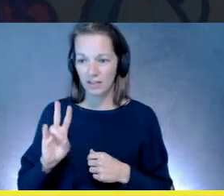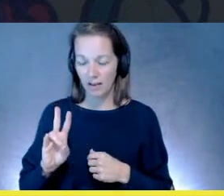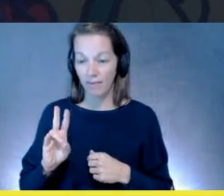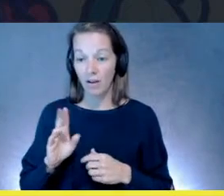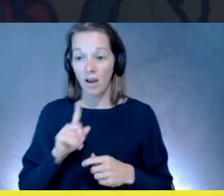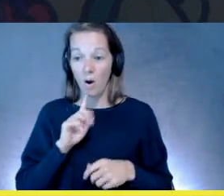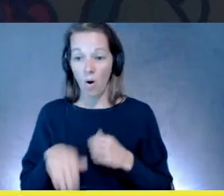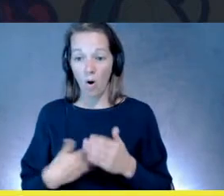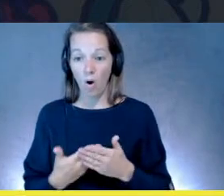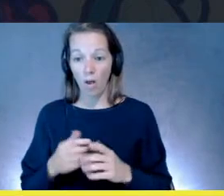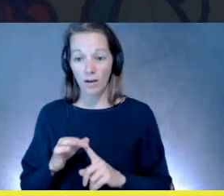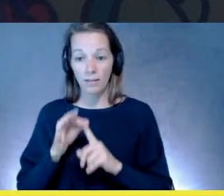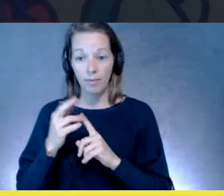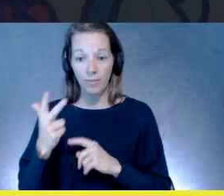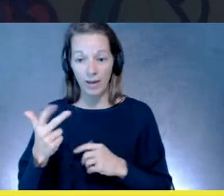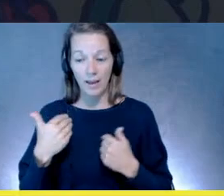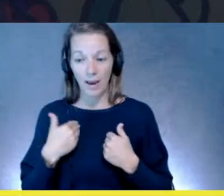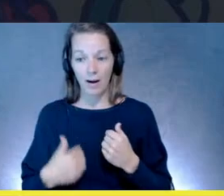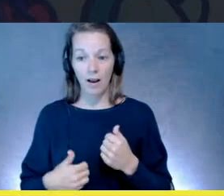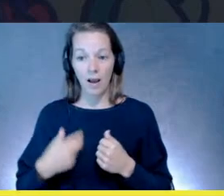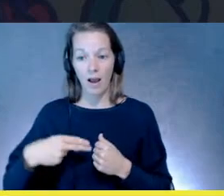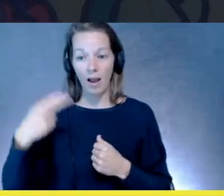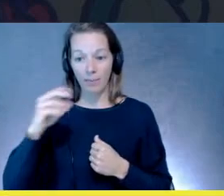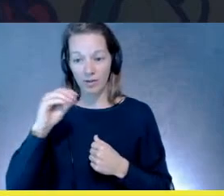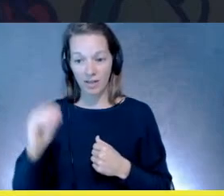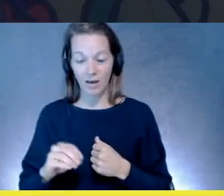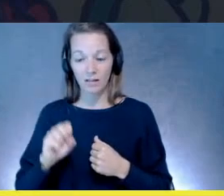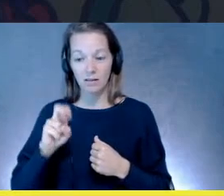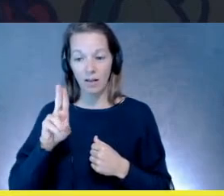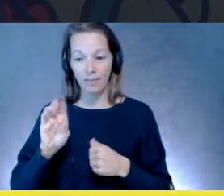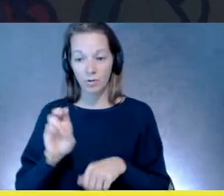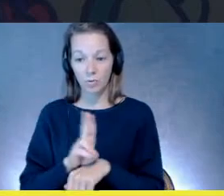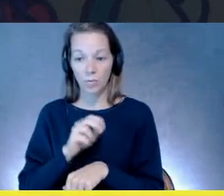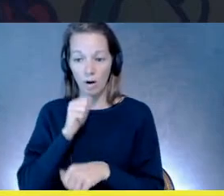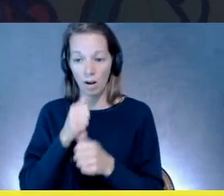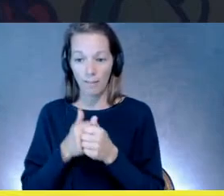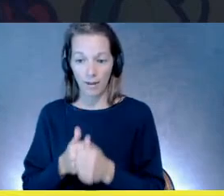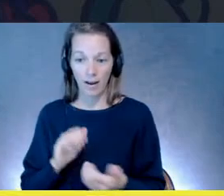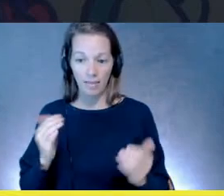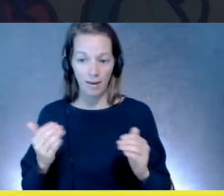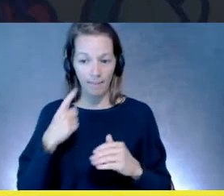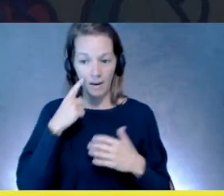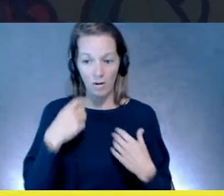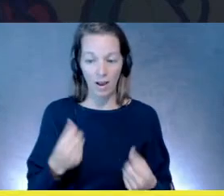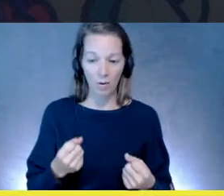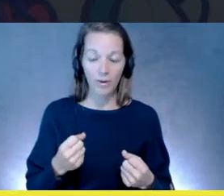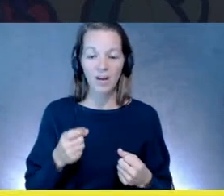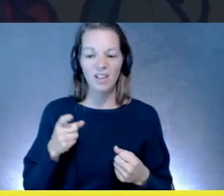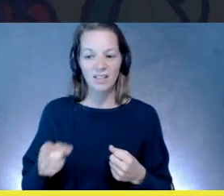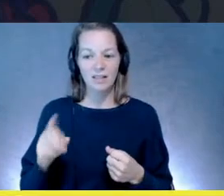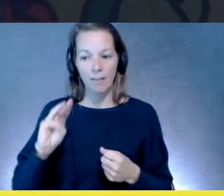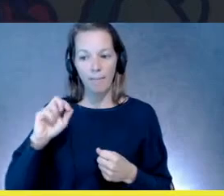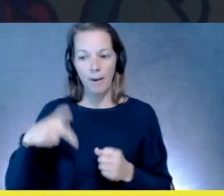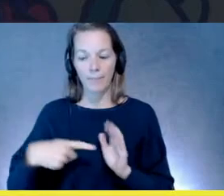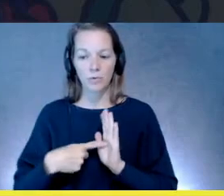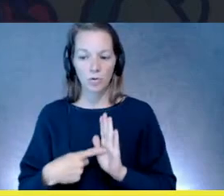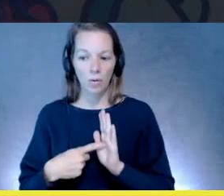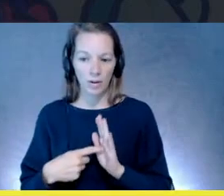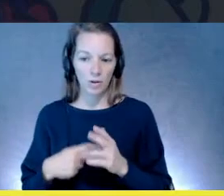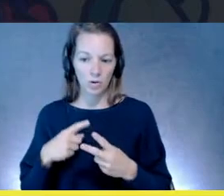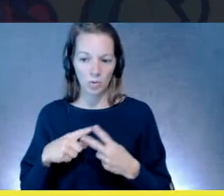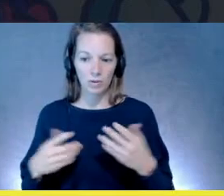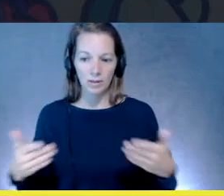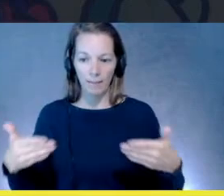3 states had a higher percent of substance use facilities that were non-compliant than mental health facilities. And this is just a map showing the 2 side-by-sides